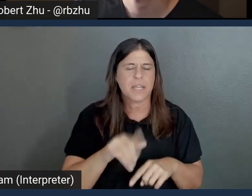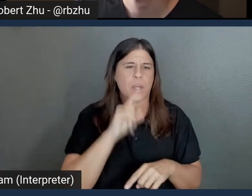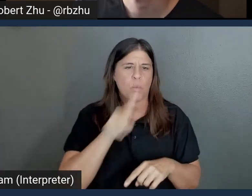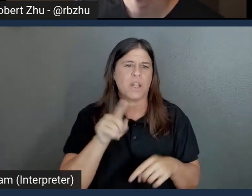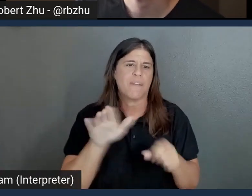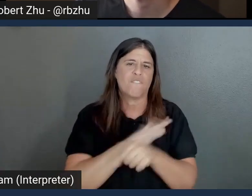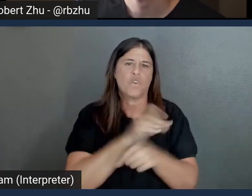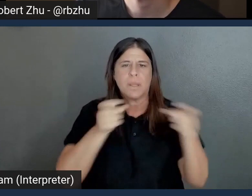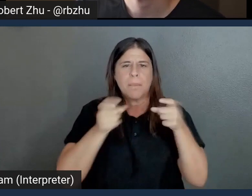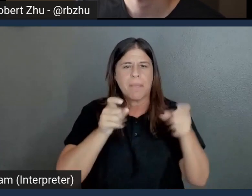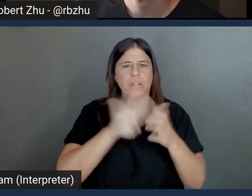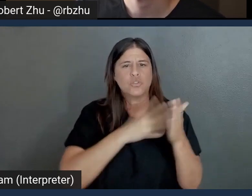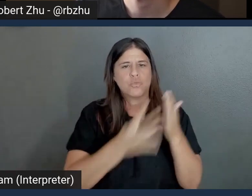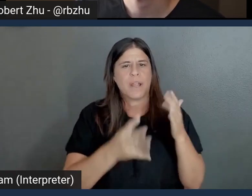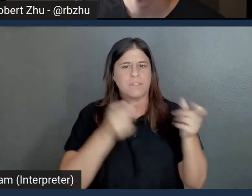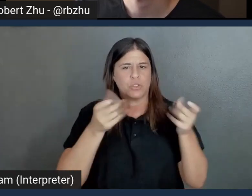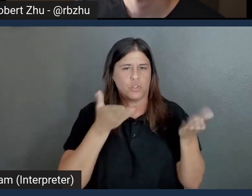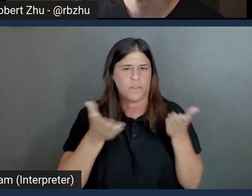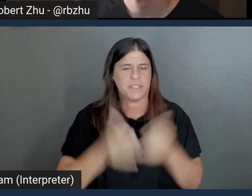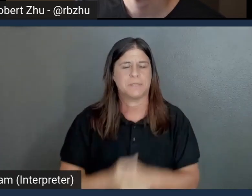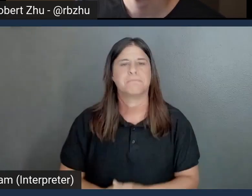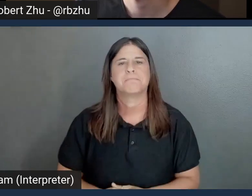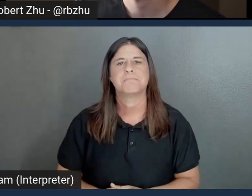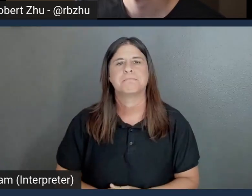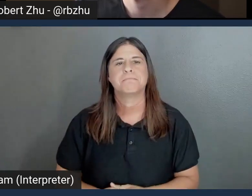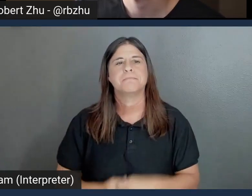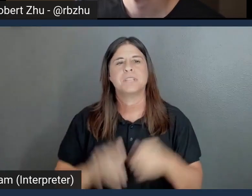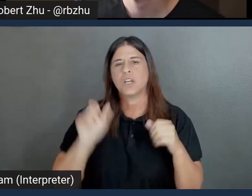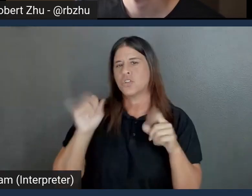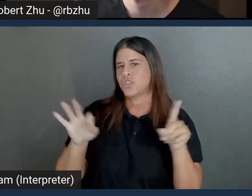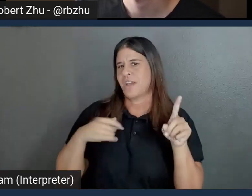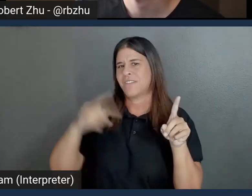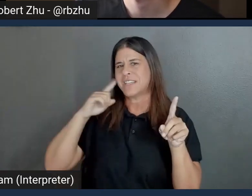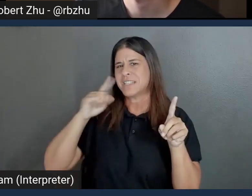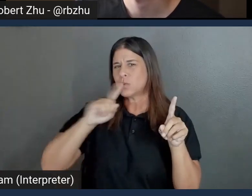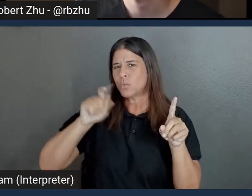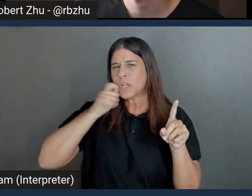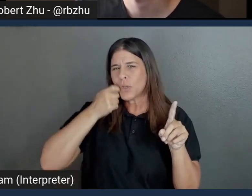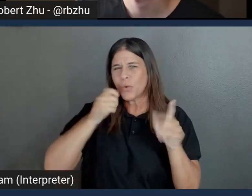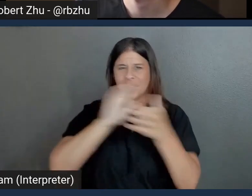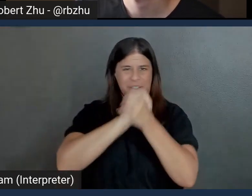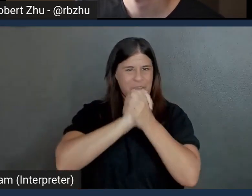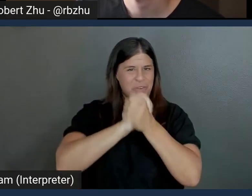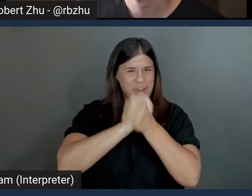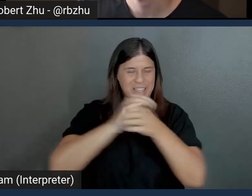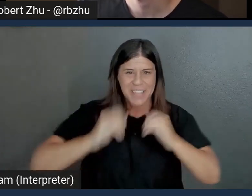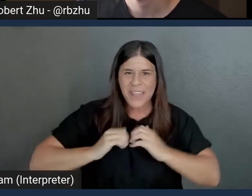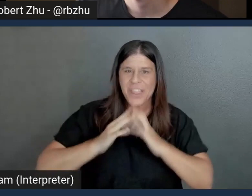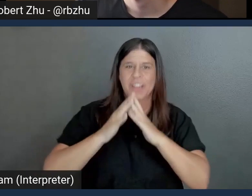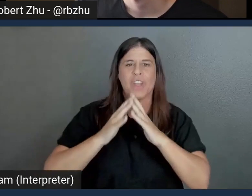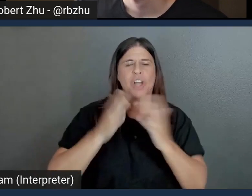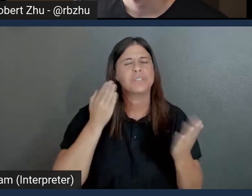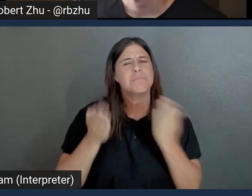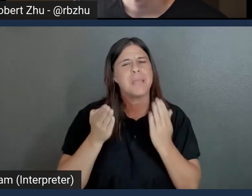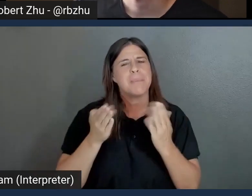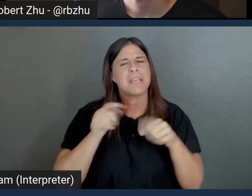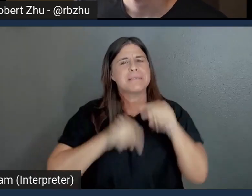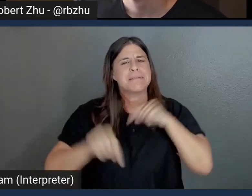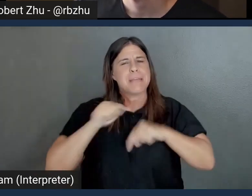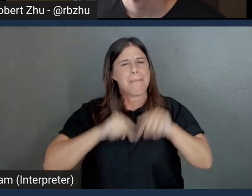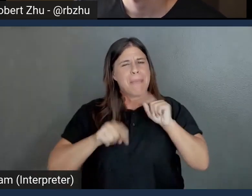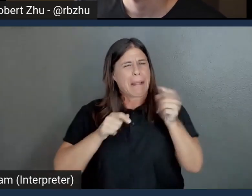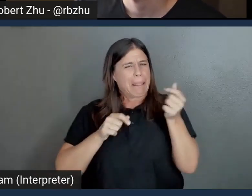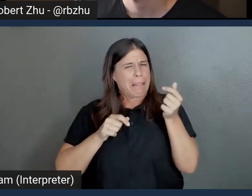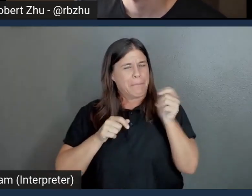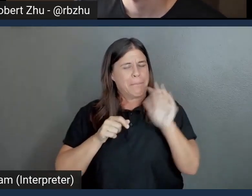managed graph service. So, Dave, this sounds really, really cool, and congrats on the launch. Maybe step back just a tiny